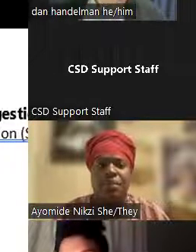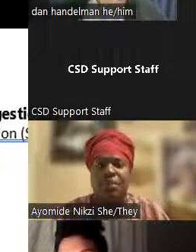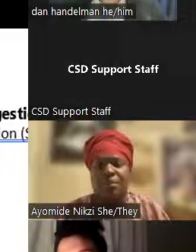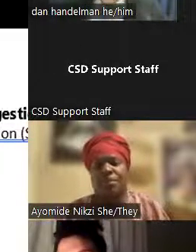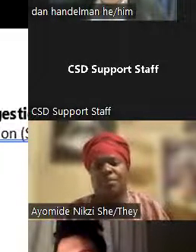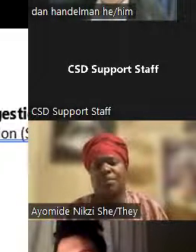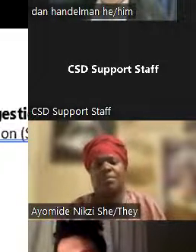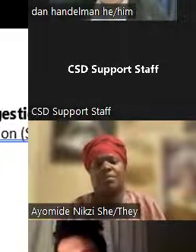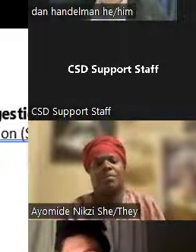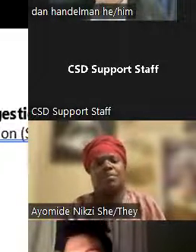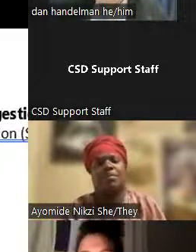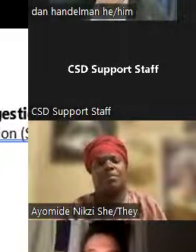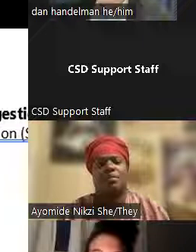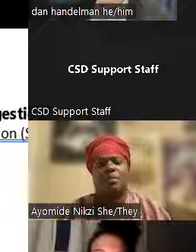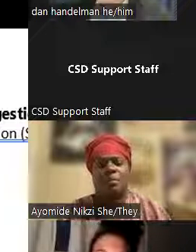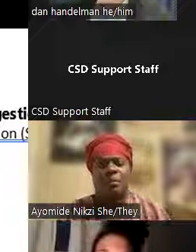sentence.